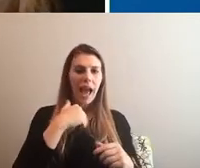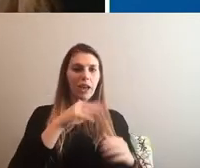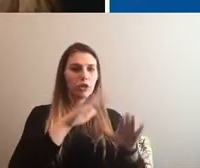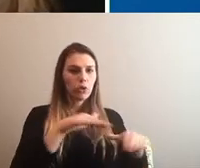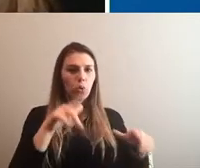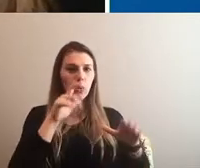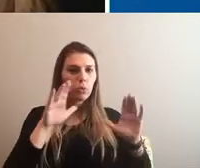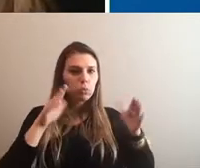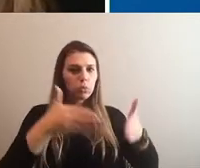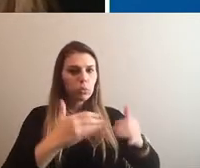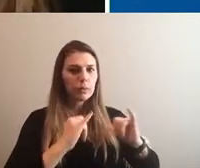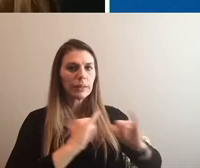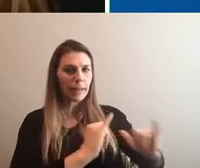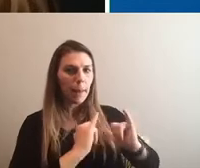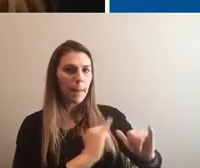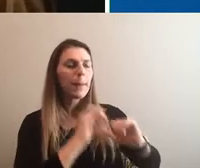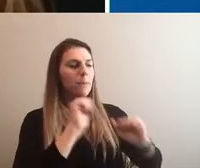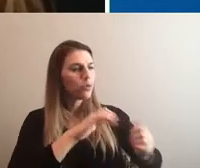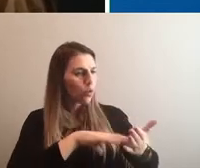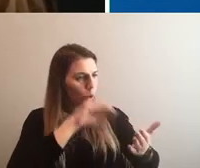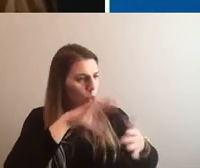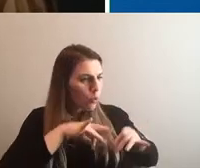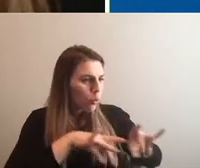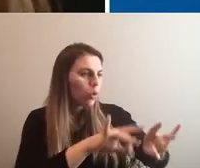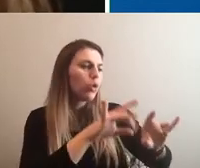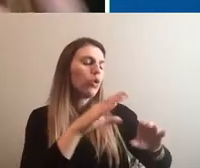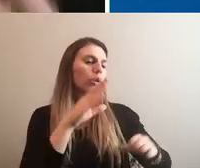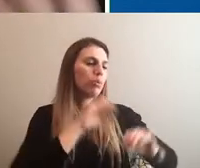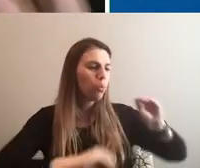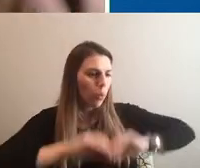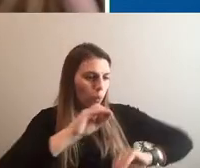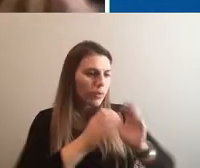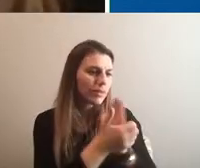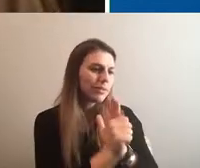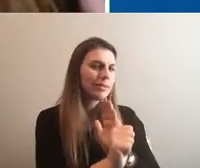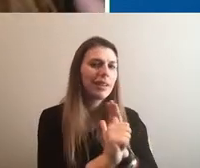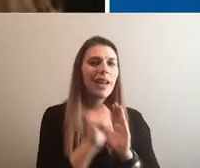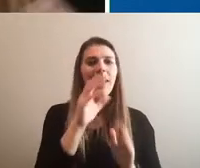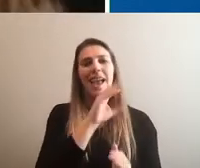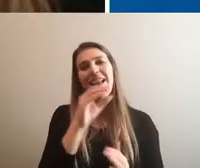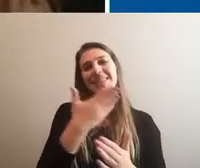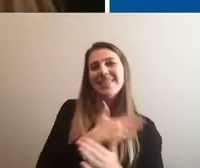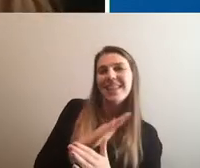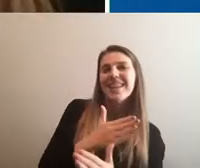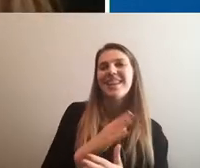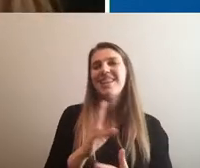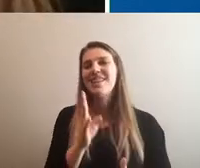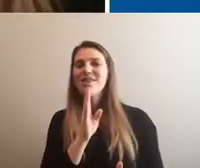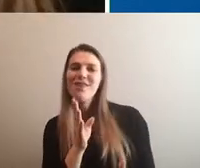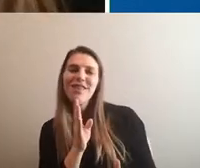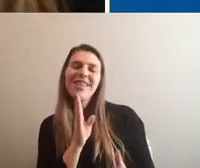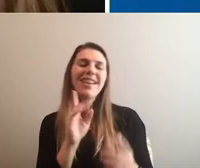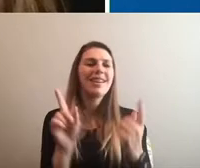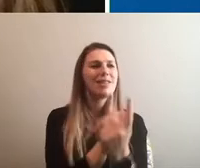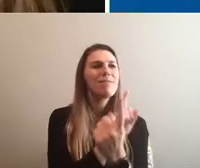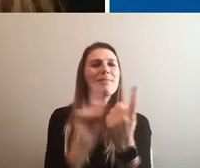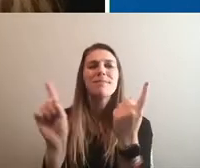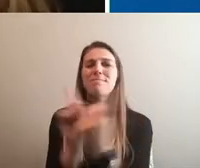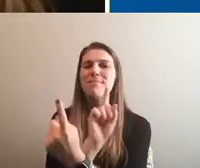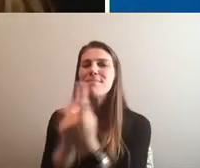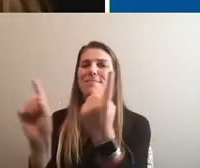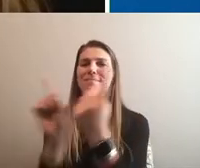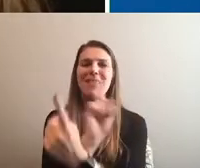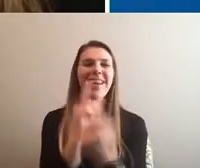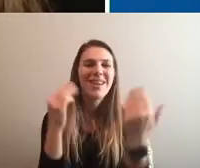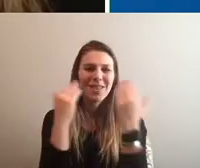was a great way for her to learn motor skills and even to do singing and talking and to meet other kids, and